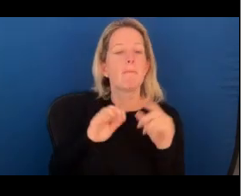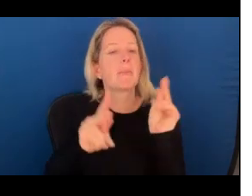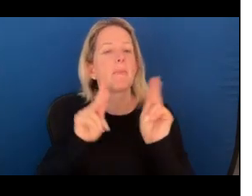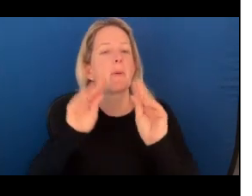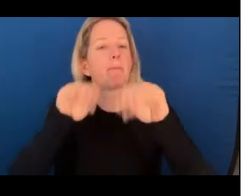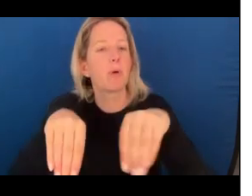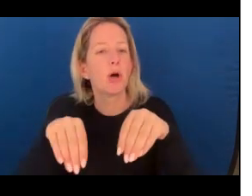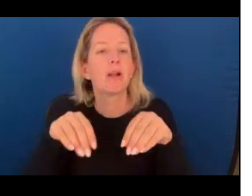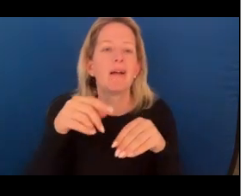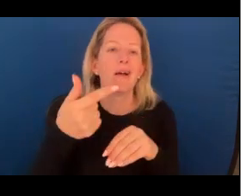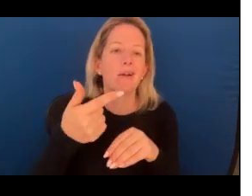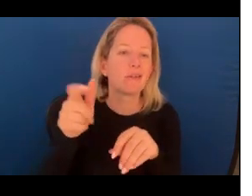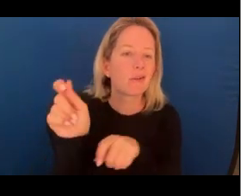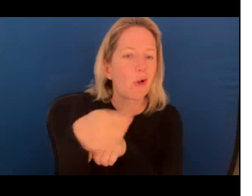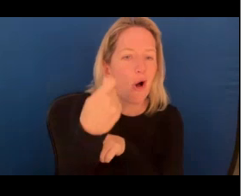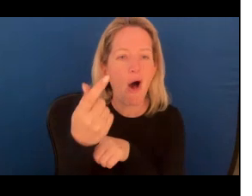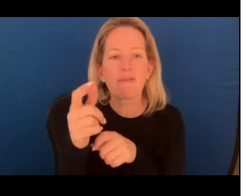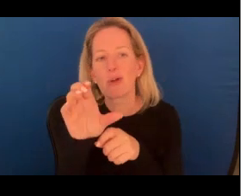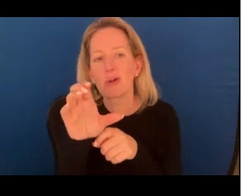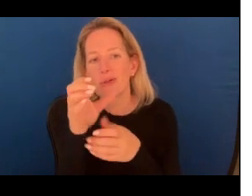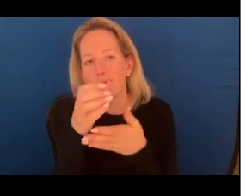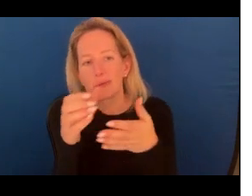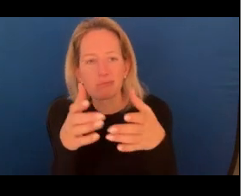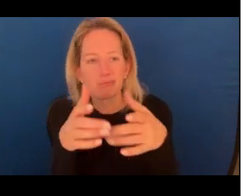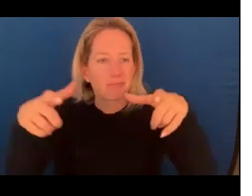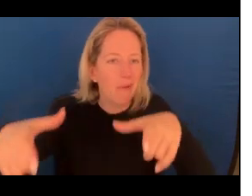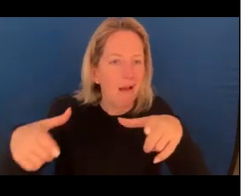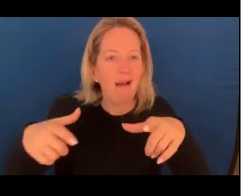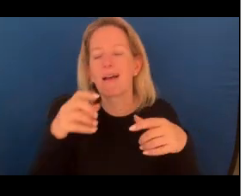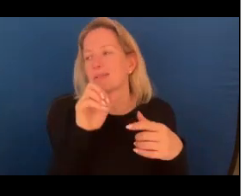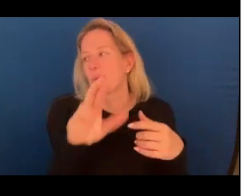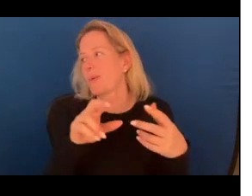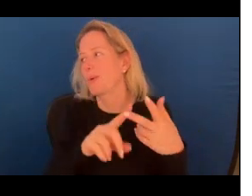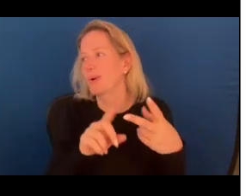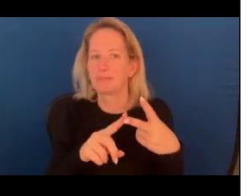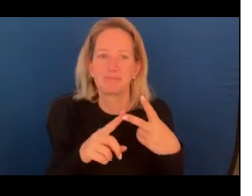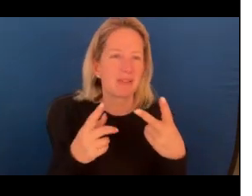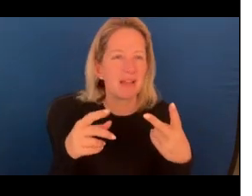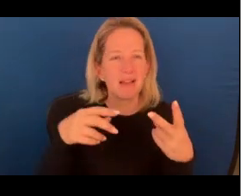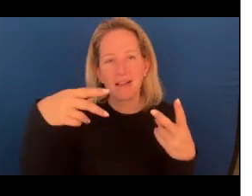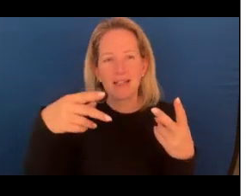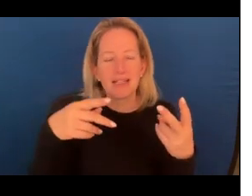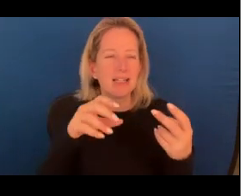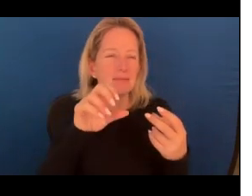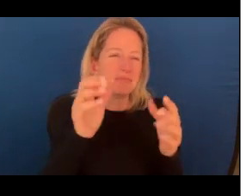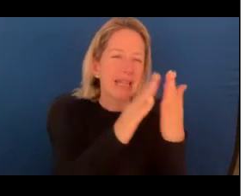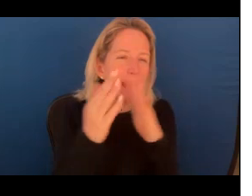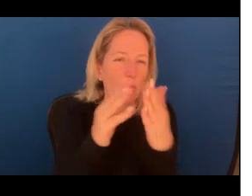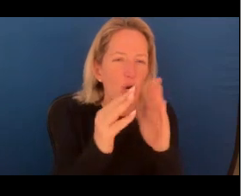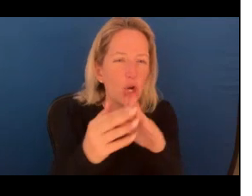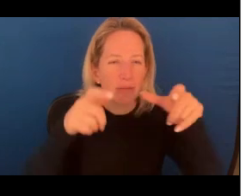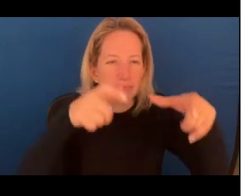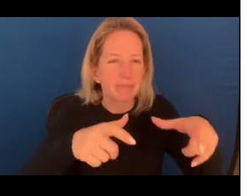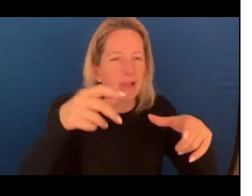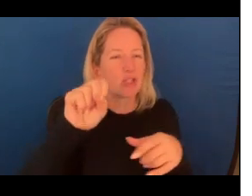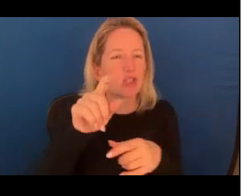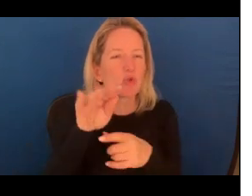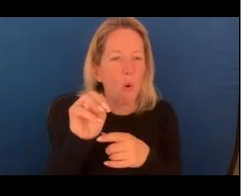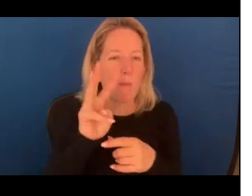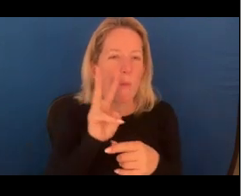ponds, golf course ponds. They help take up nutrients and reduce, you know, pollution and whatnot in these man-made